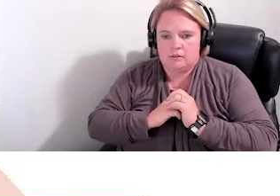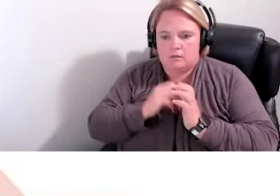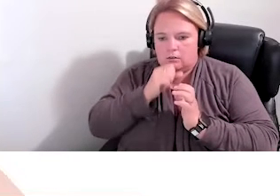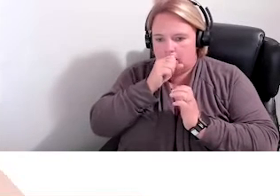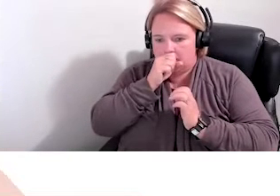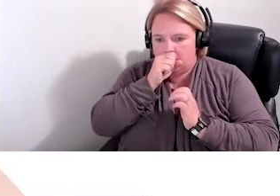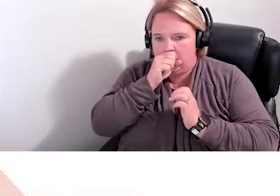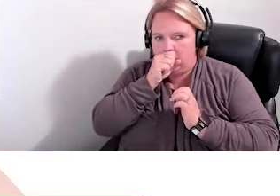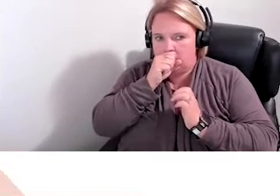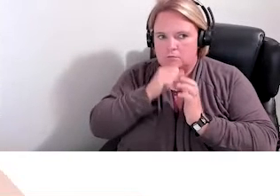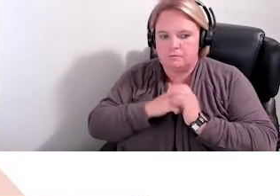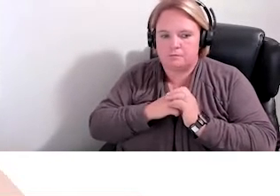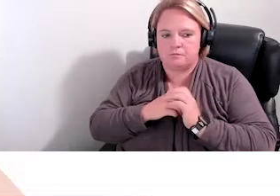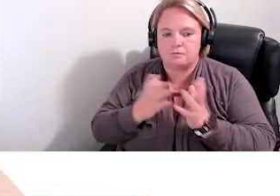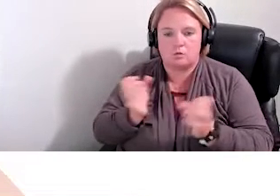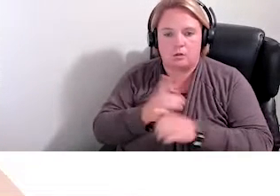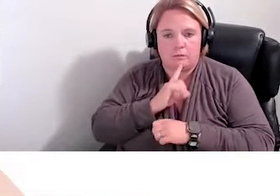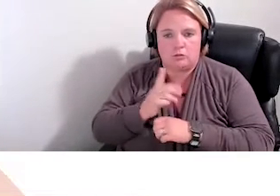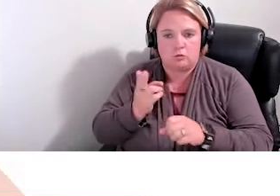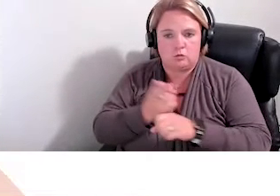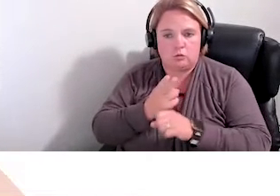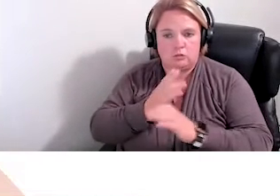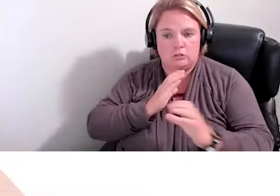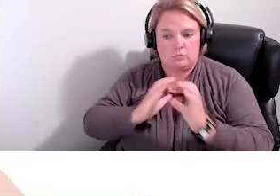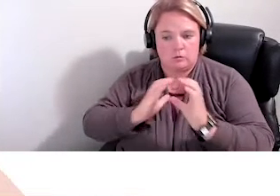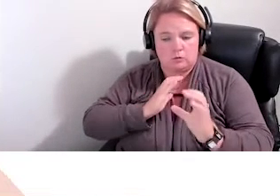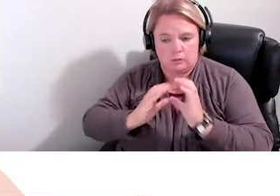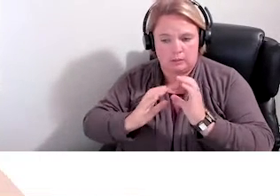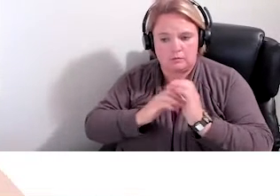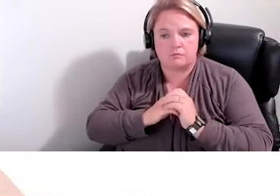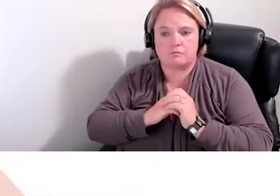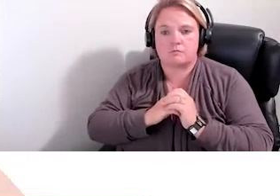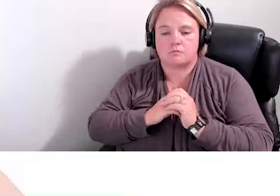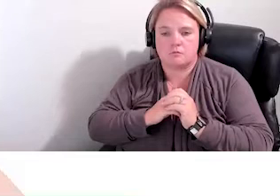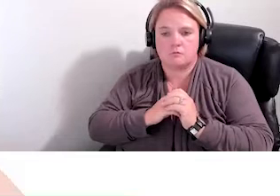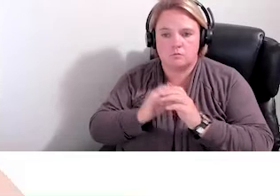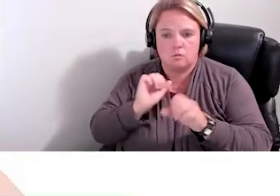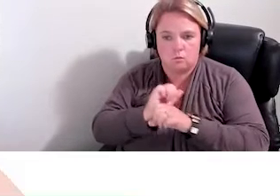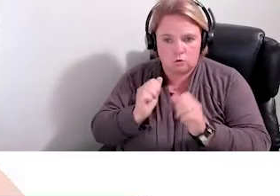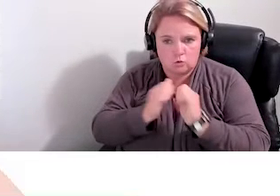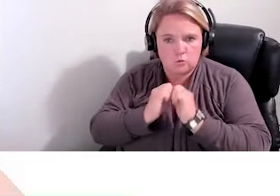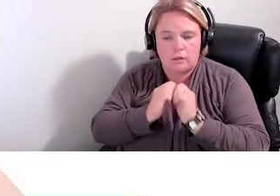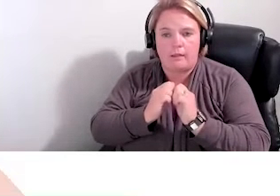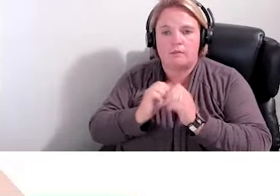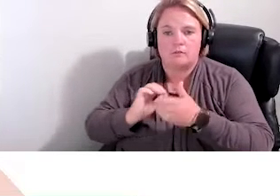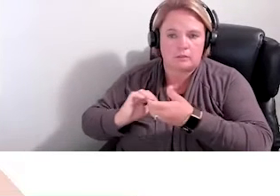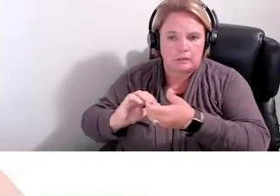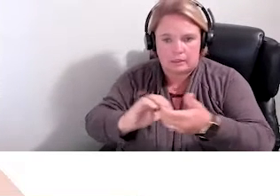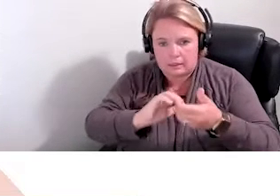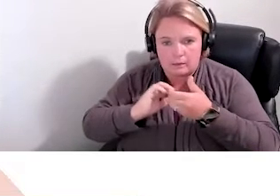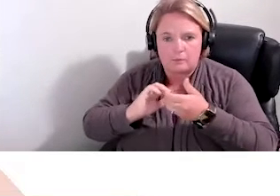What we want to make sure we're doing is we're using it to communicate and collaborate with each other for the betterment of our